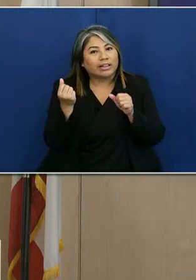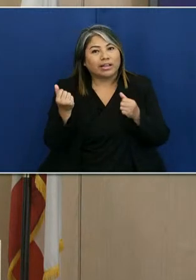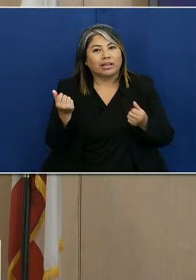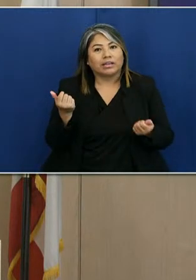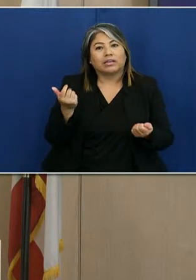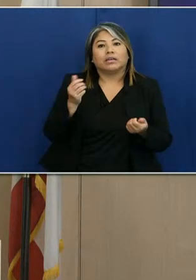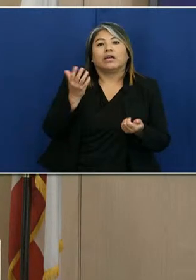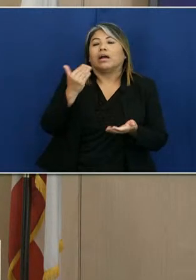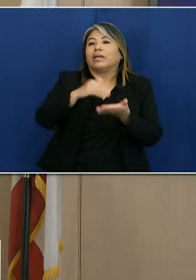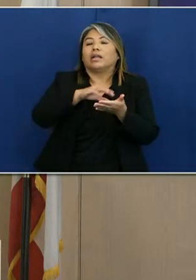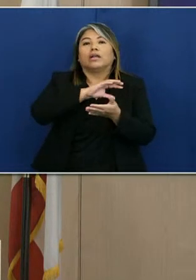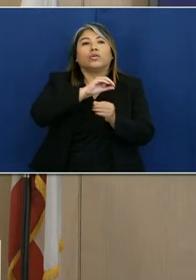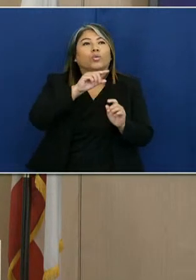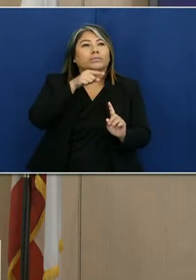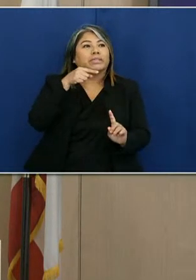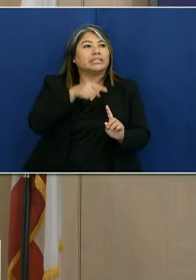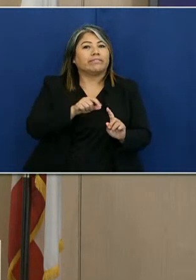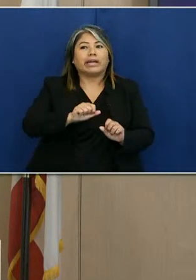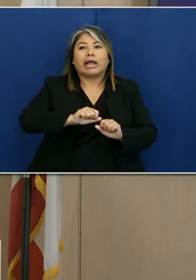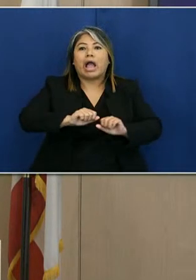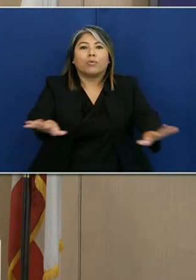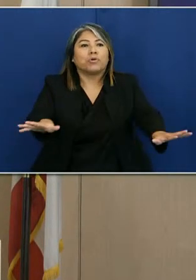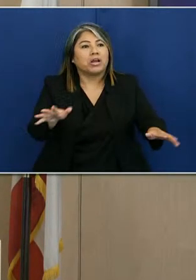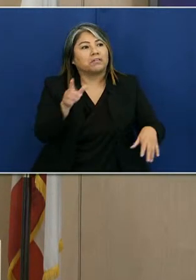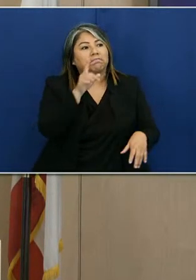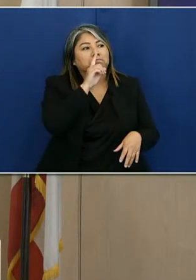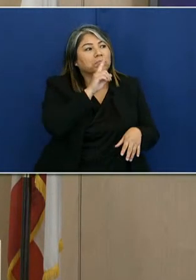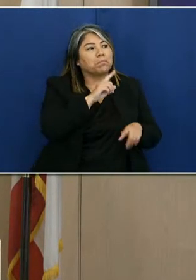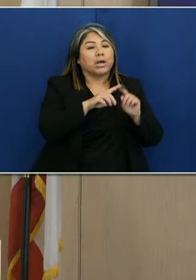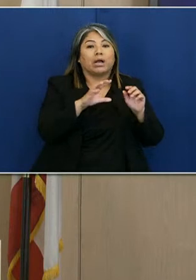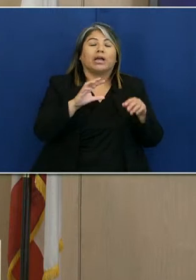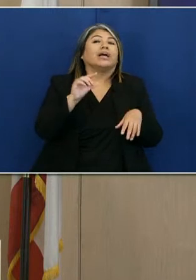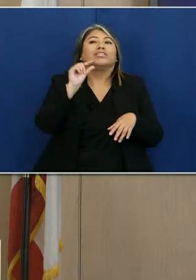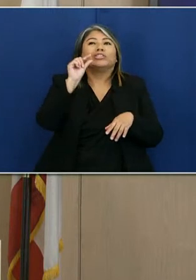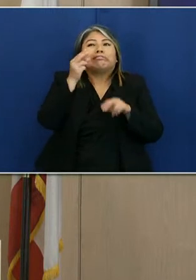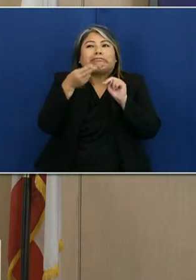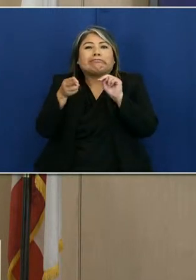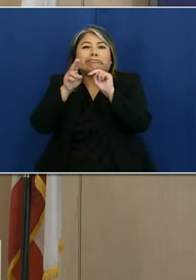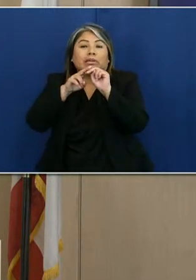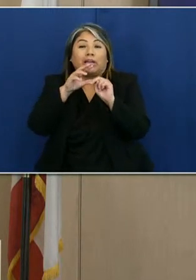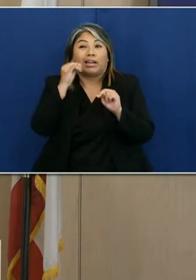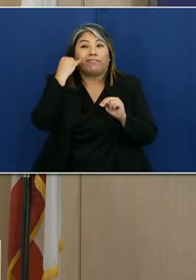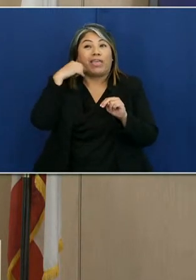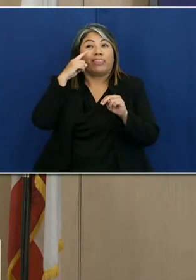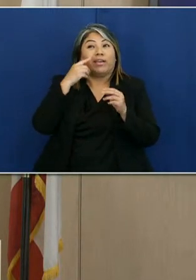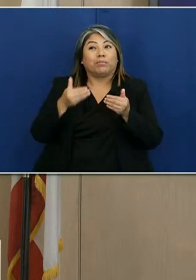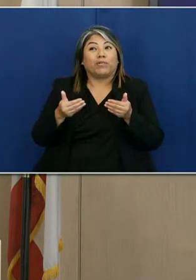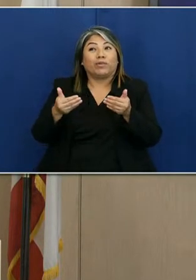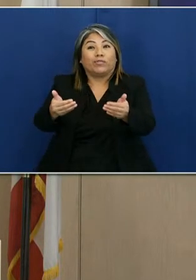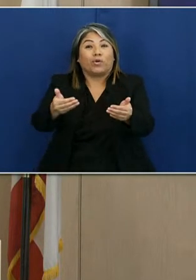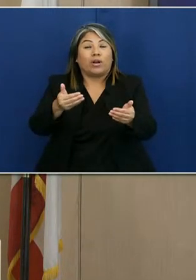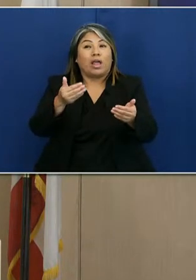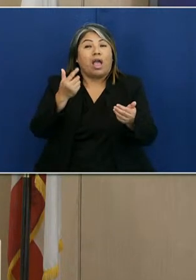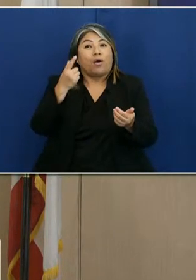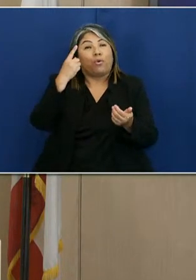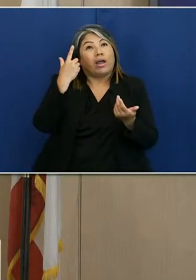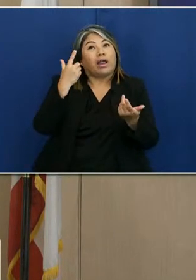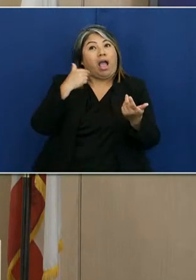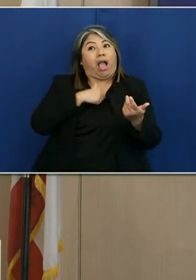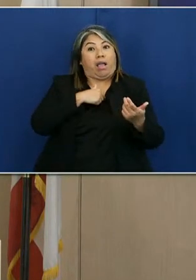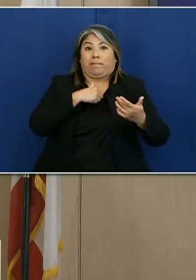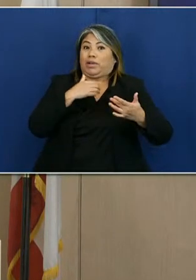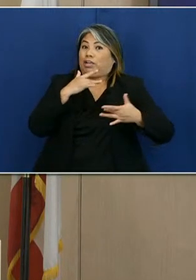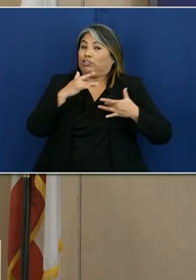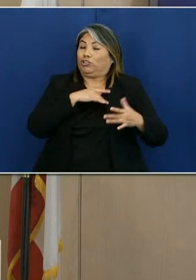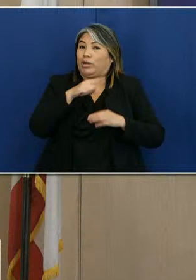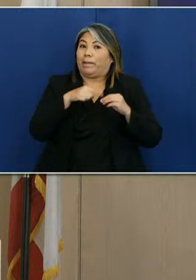specific outbreak that I'm referring to. It's really just a slight increase, and if I think moving forward, what gives me some concern is, again,